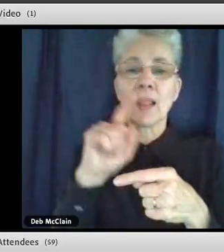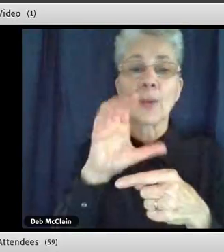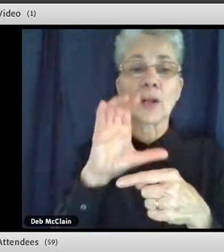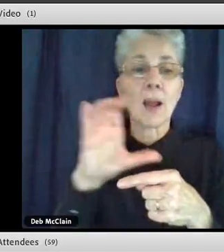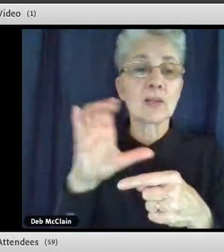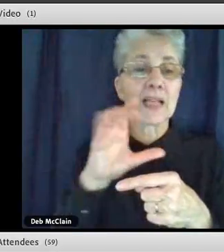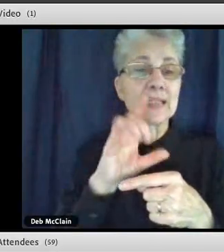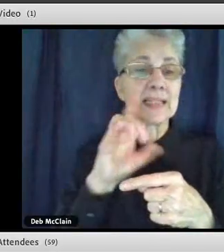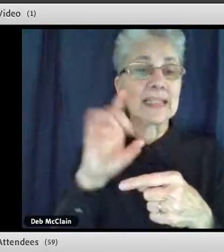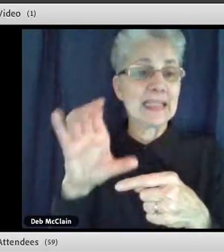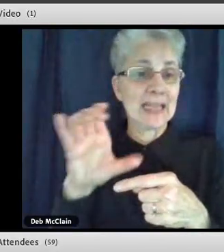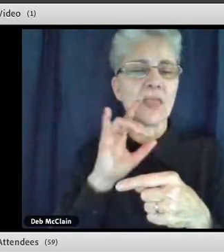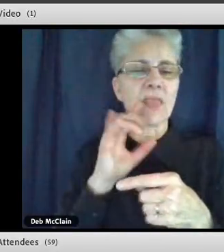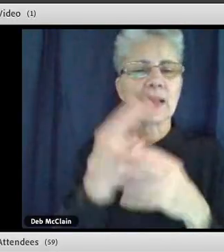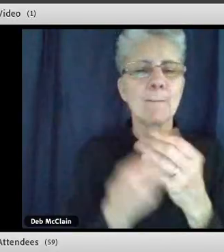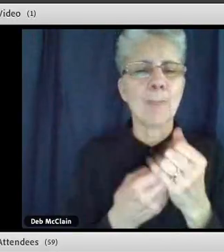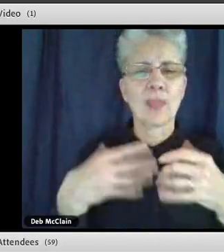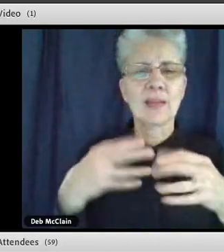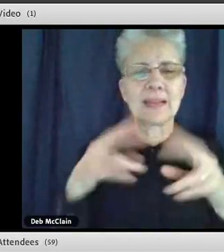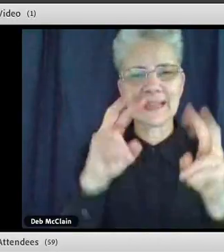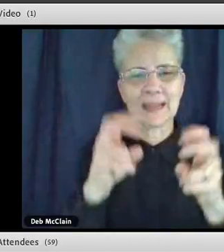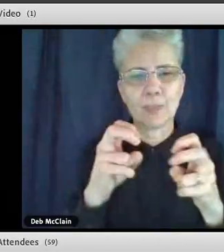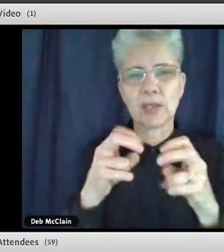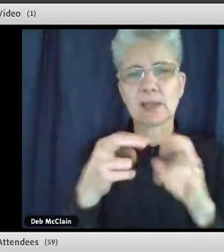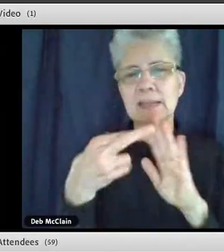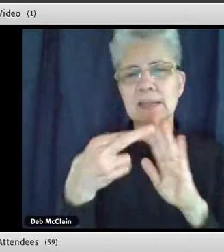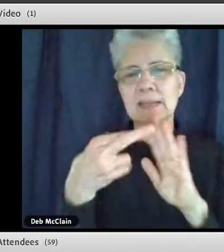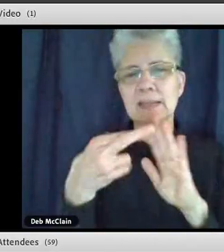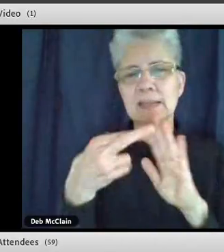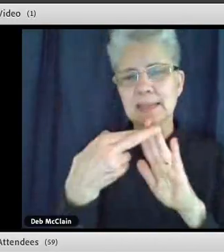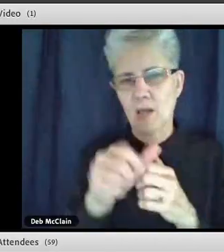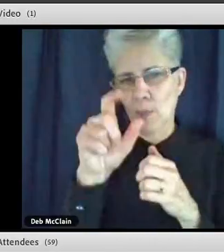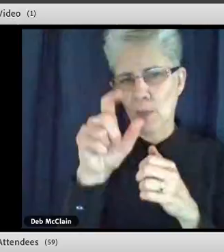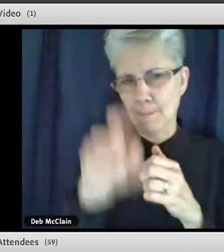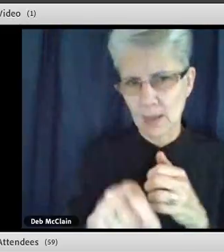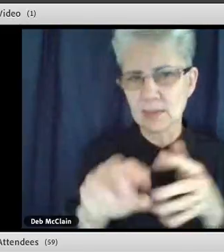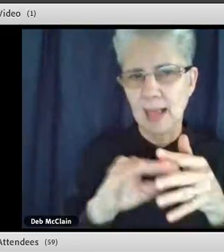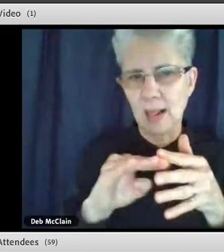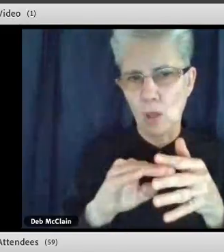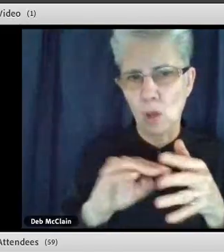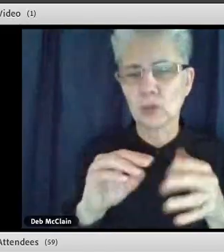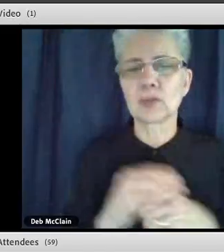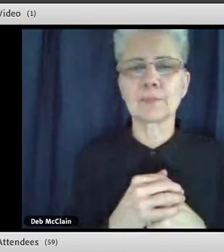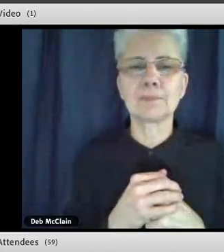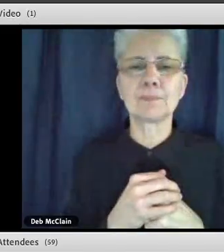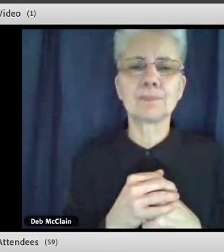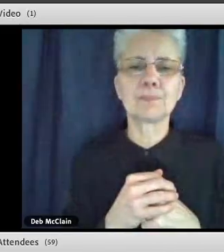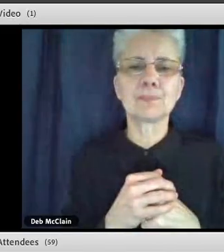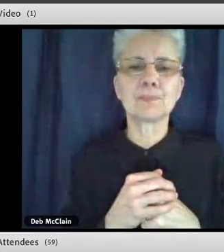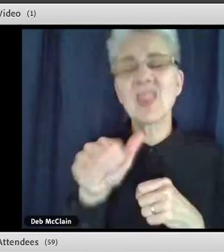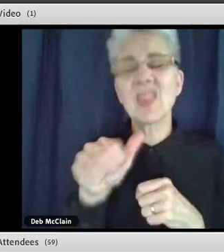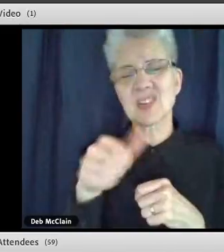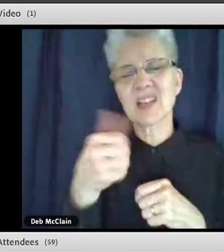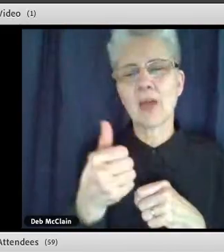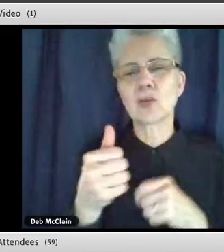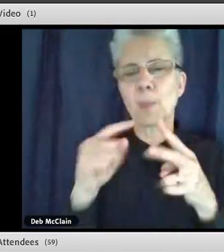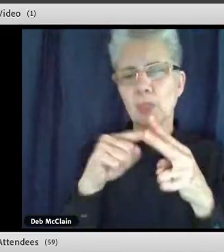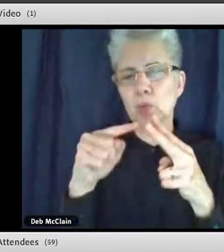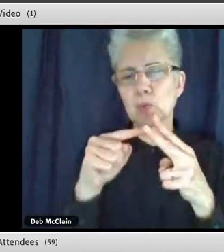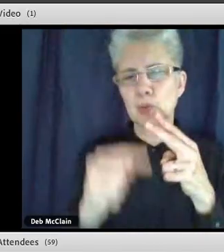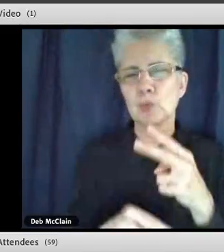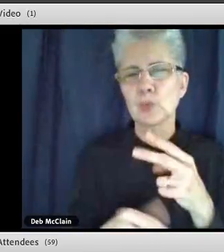are the primary subject standards that catalogers utilize. Okay, there's others, but these are the primary ones.